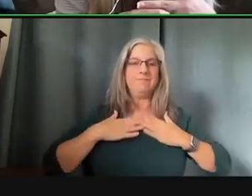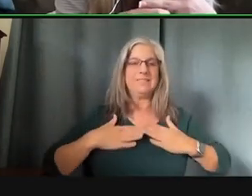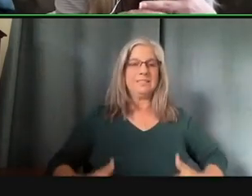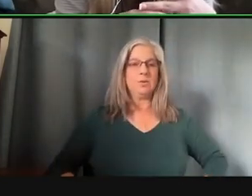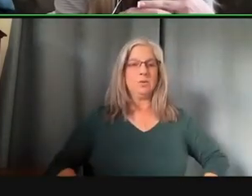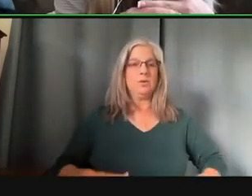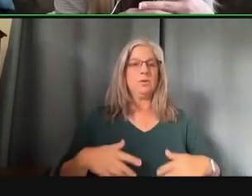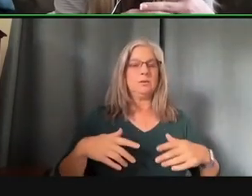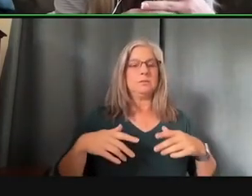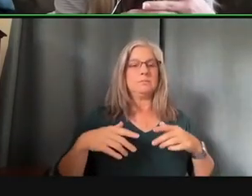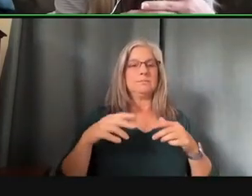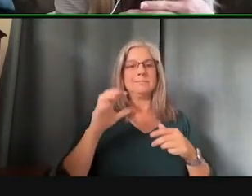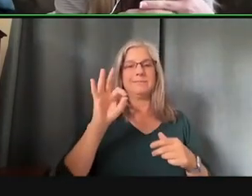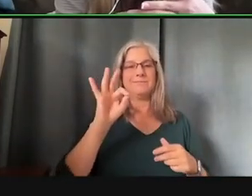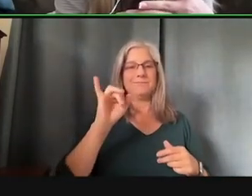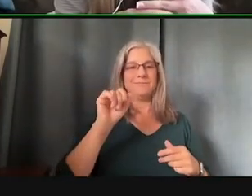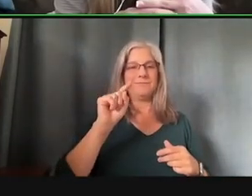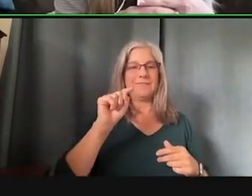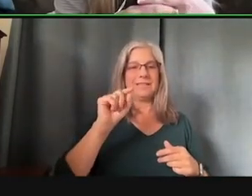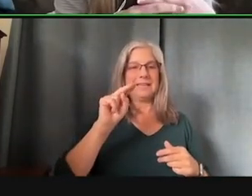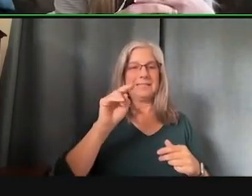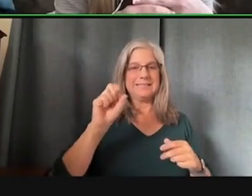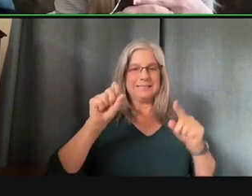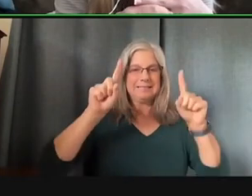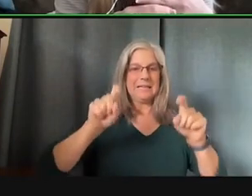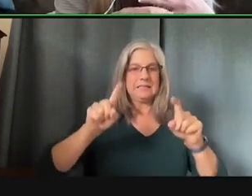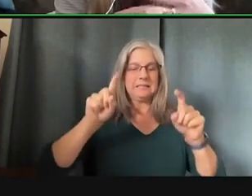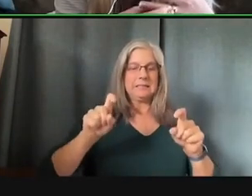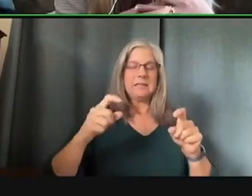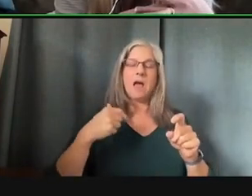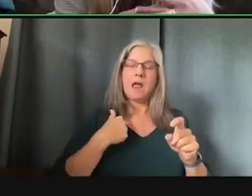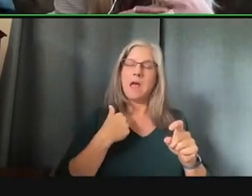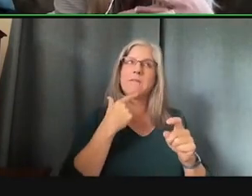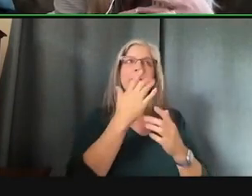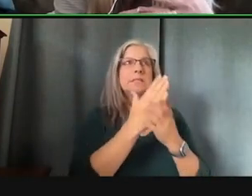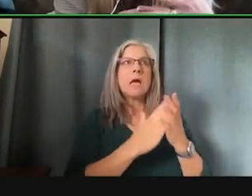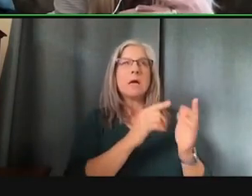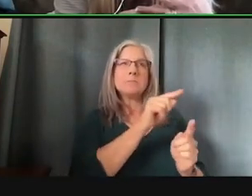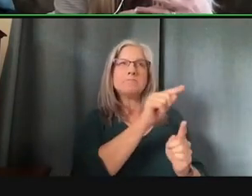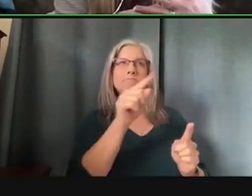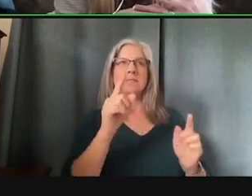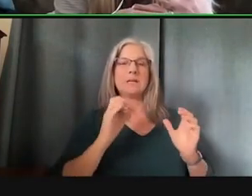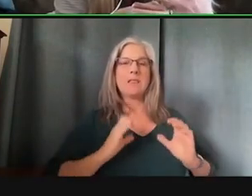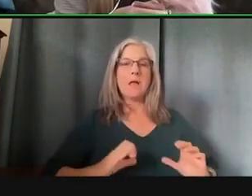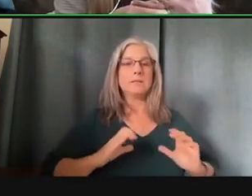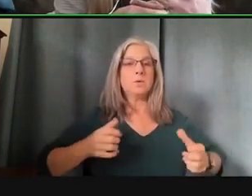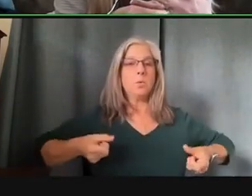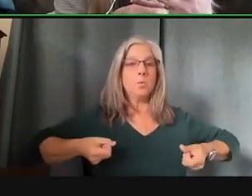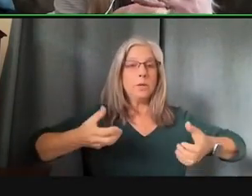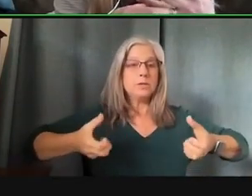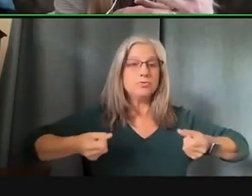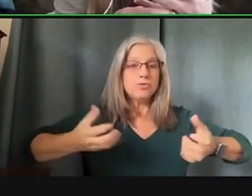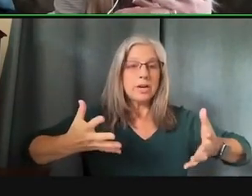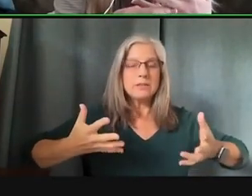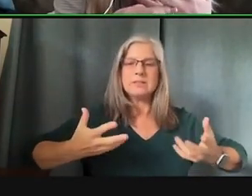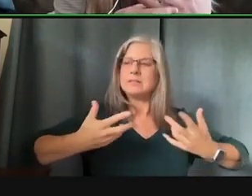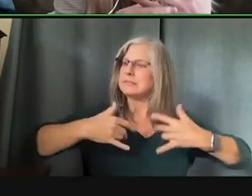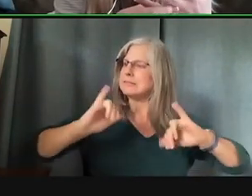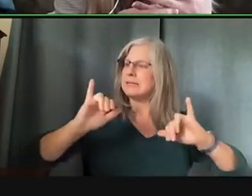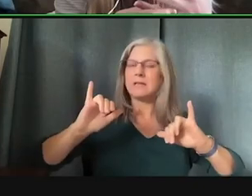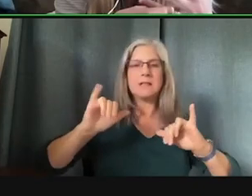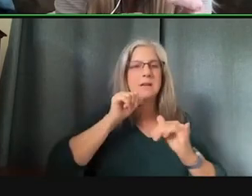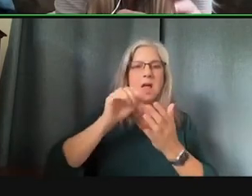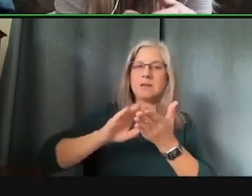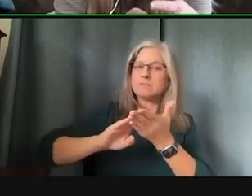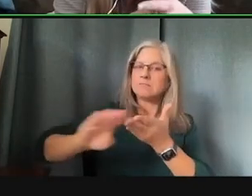for the most impacted children. I have clients who are in wheelchairs who are still not exempt